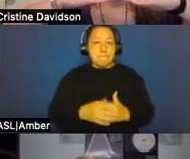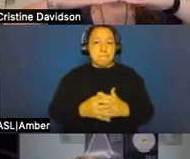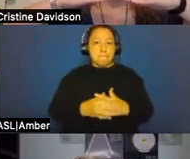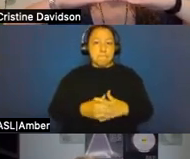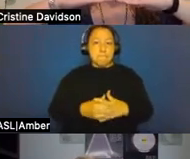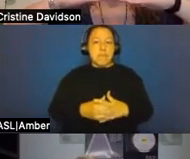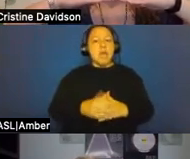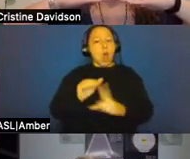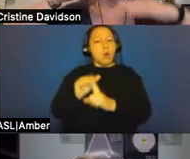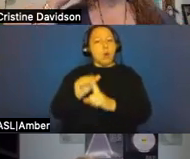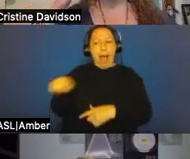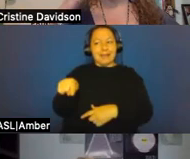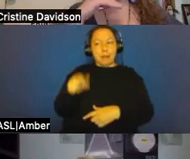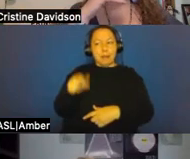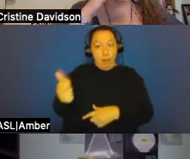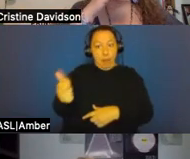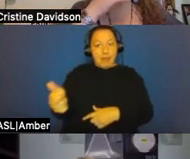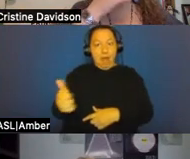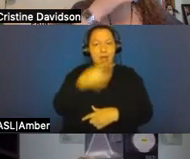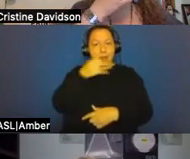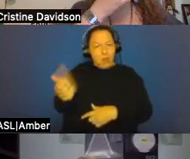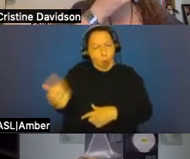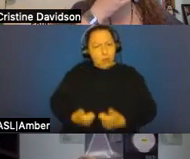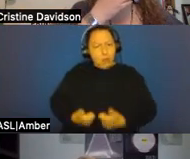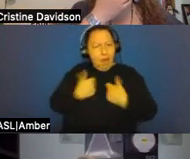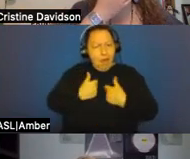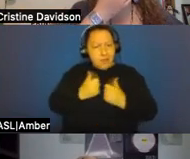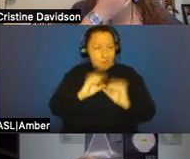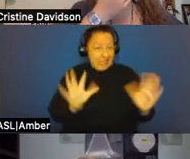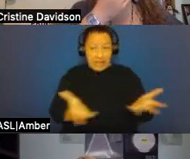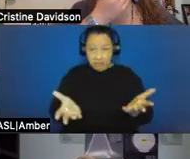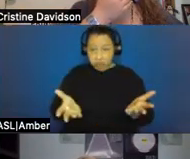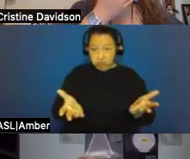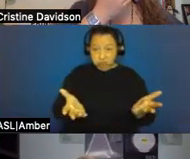remind them that they're the expert in their own lives. Does that make sense?